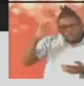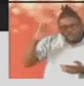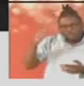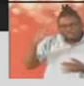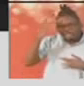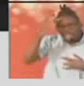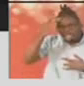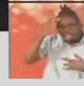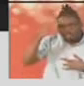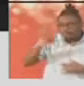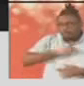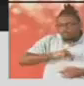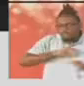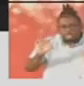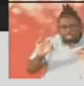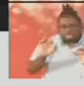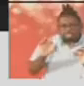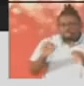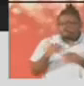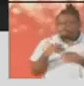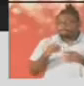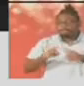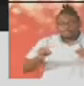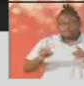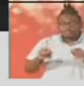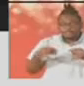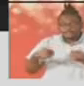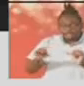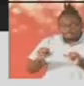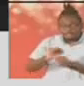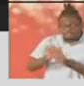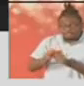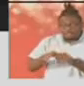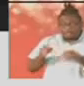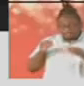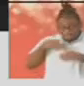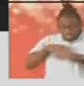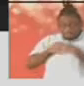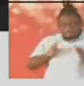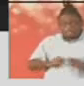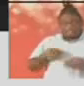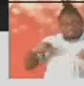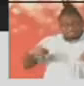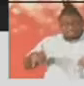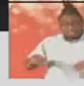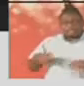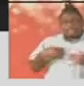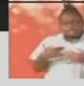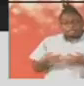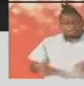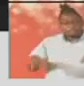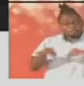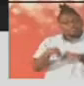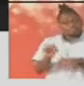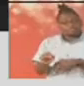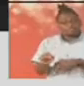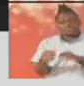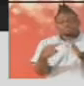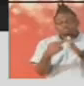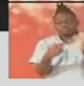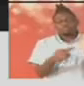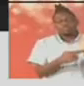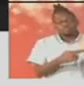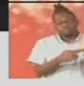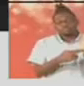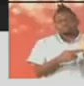pose a risk of spread, and continue to emphasize the importance of the public health measures, most importantly the mask wearing,